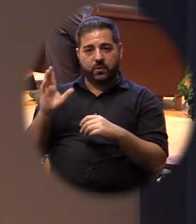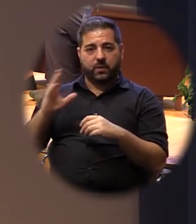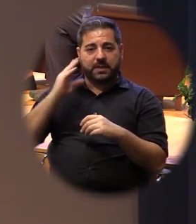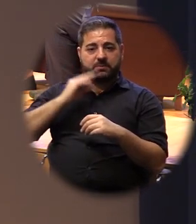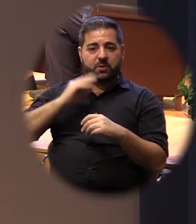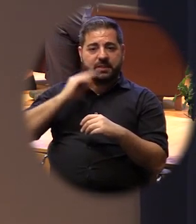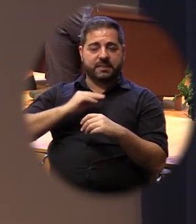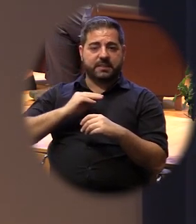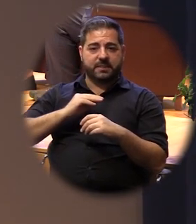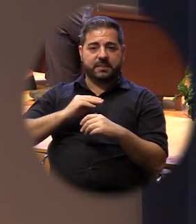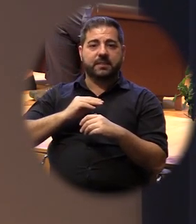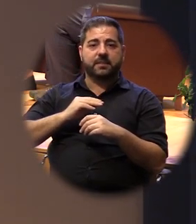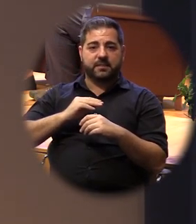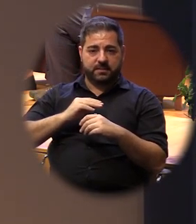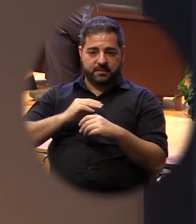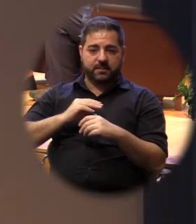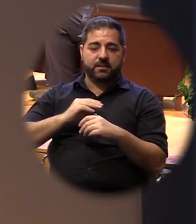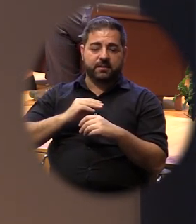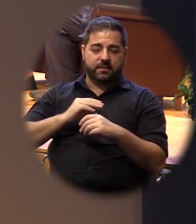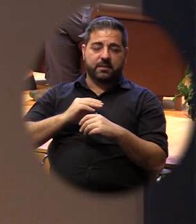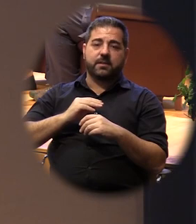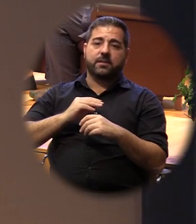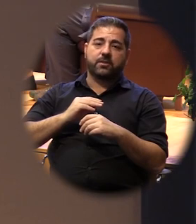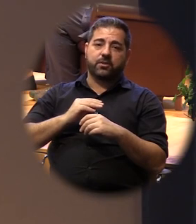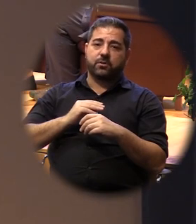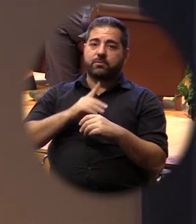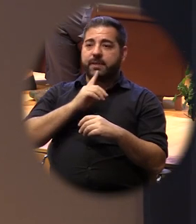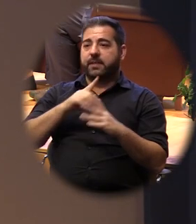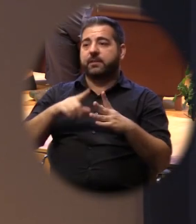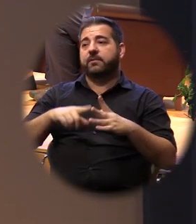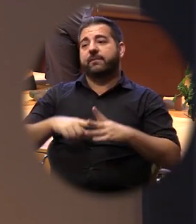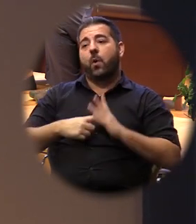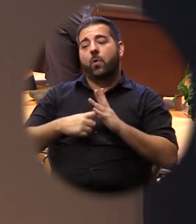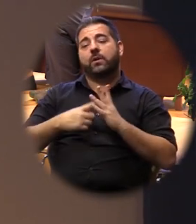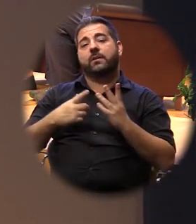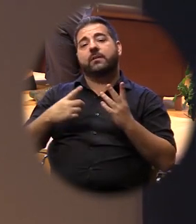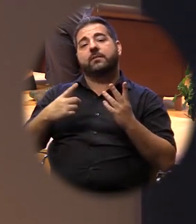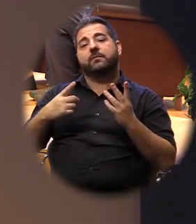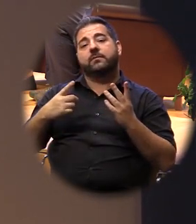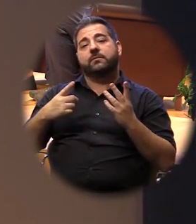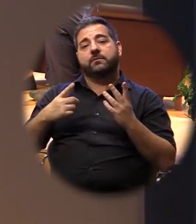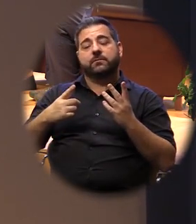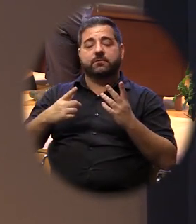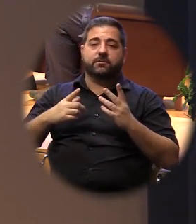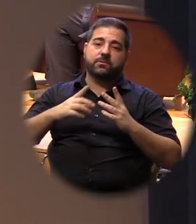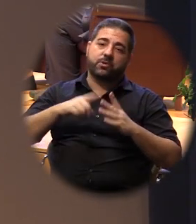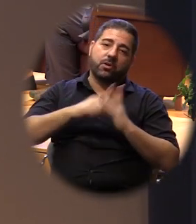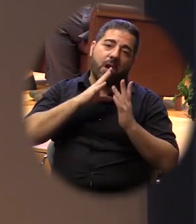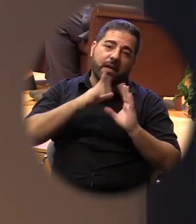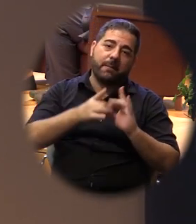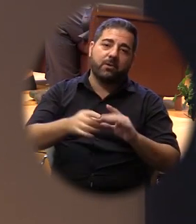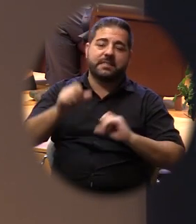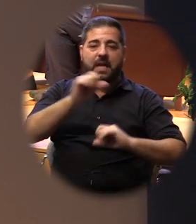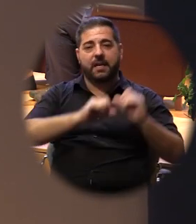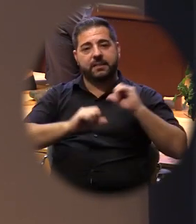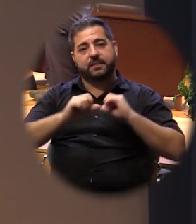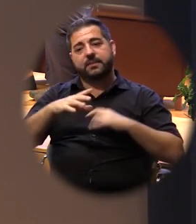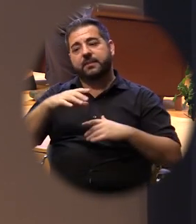experience or Q Christian Fellowship's experience to invoke science or to talk about science